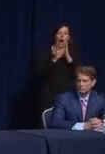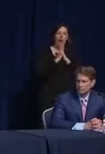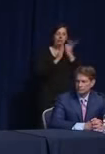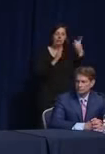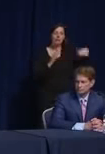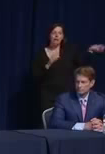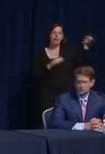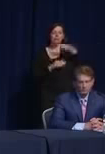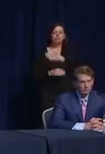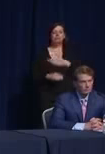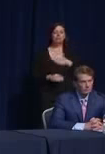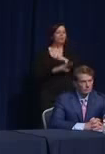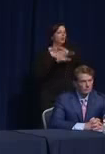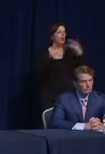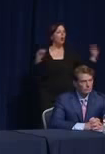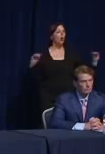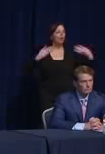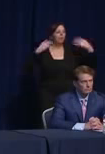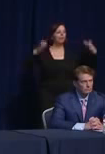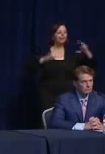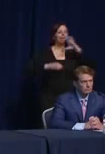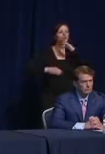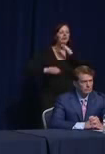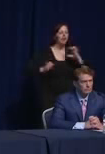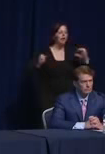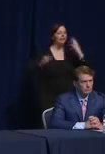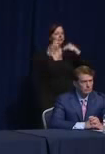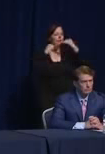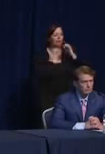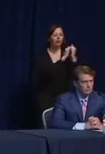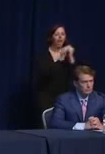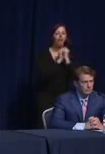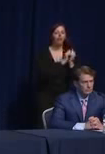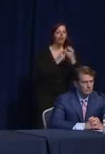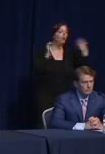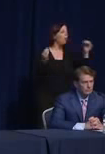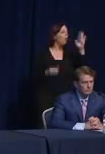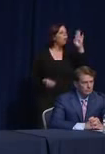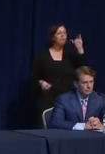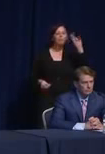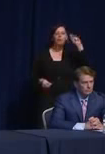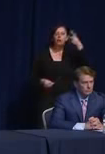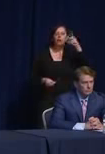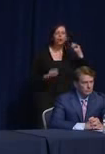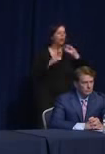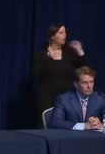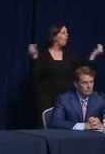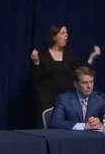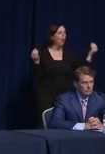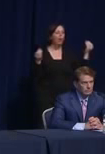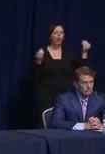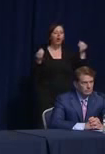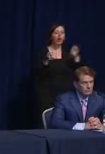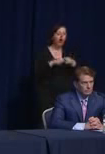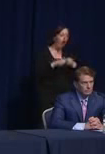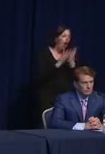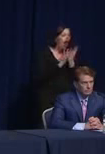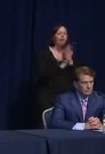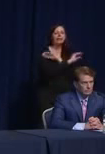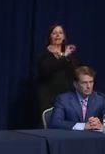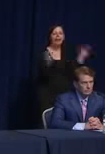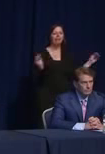no communal eating or activities. We have a whole list of restrictions.